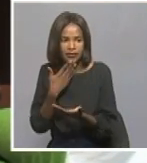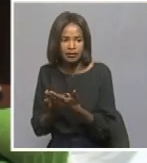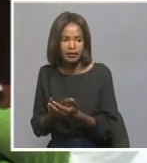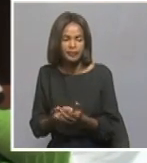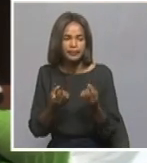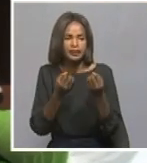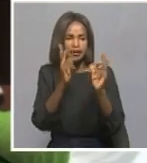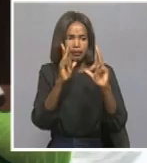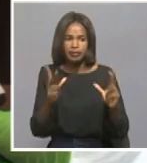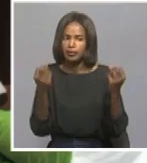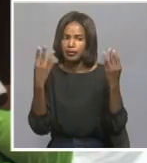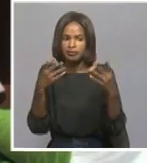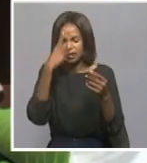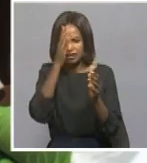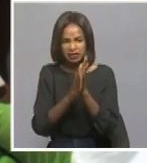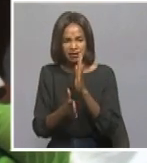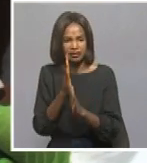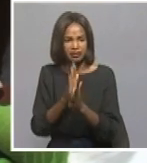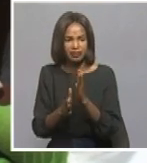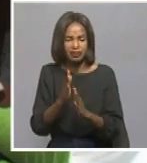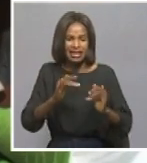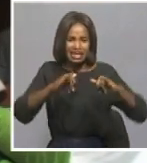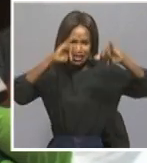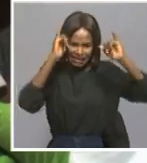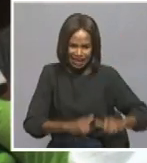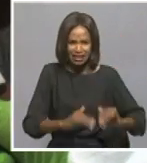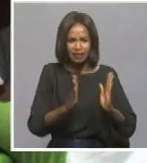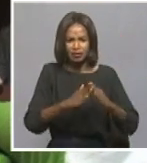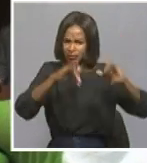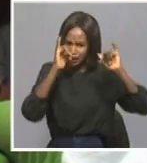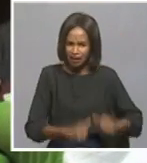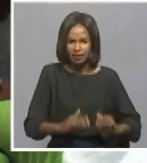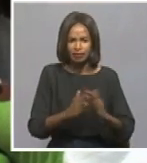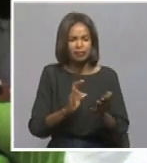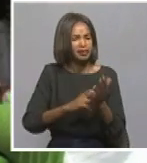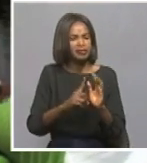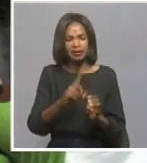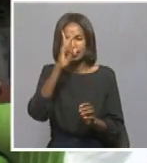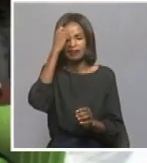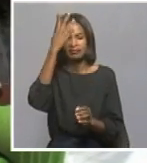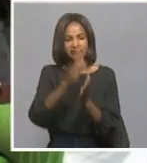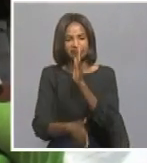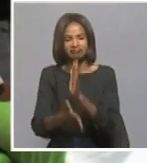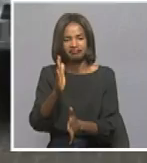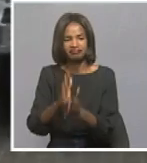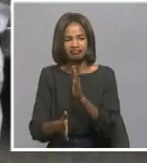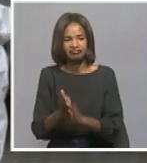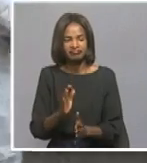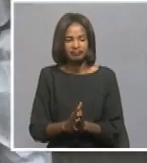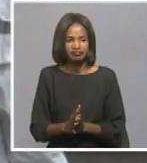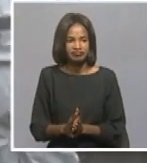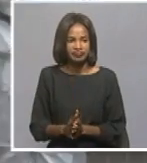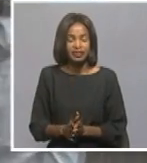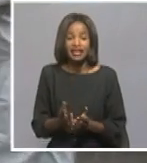people that seemingly do not understand what the lockdown directive means, because it means that we have to stay inside the house, apart from